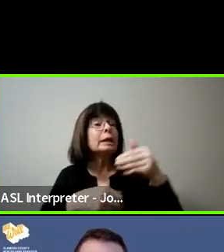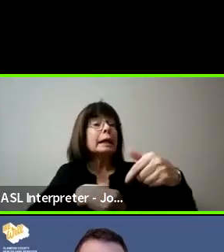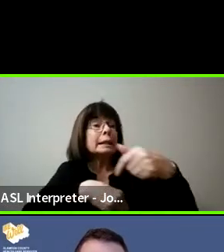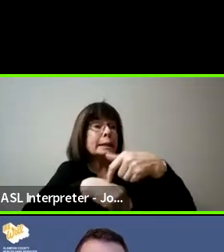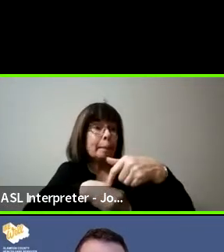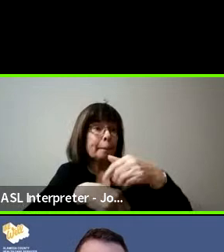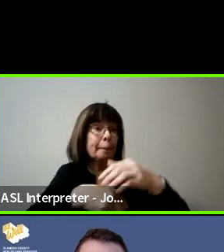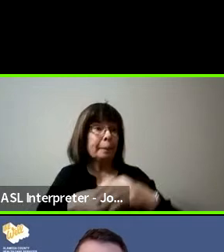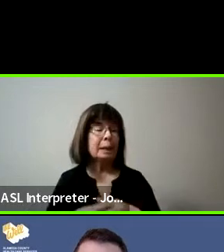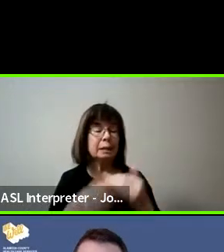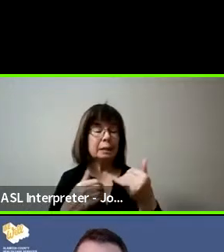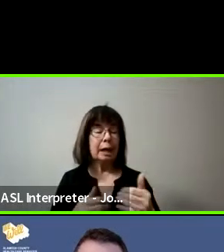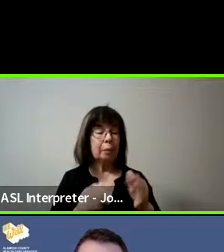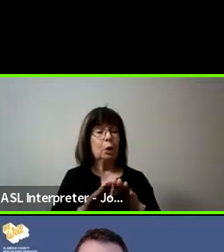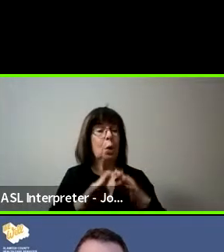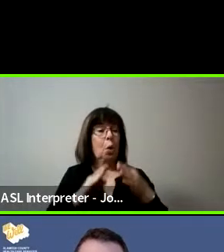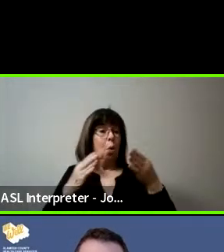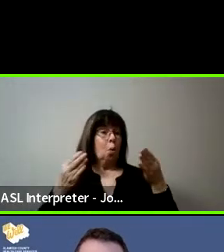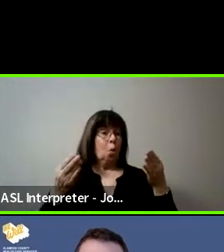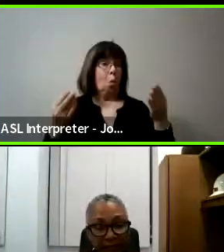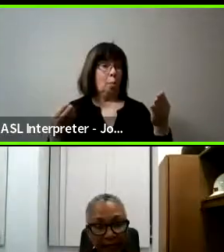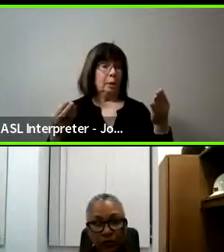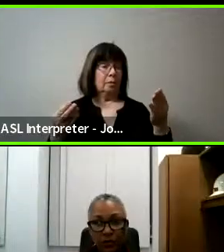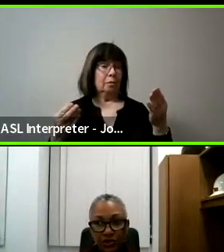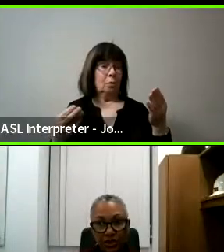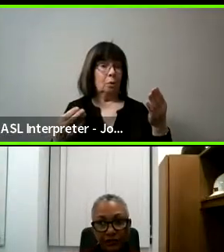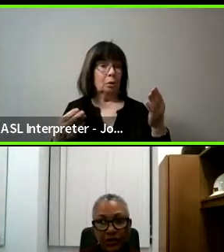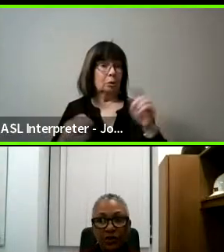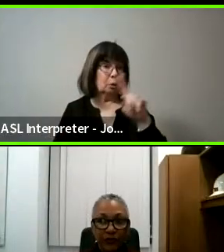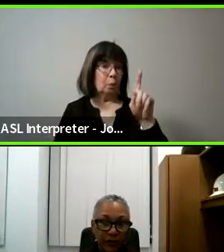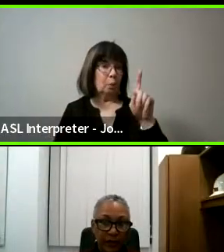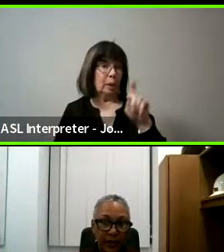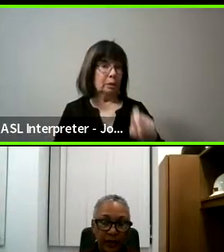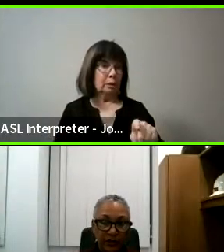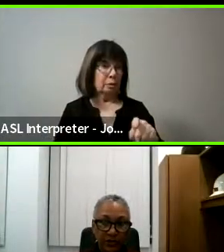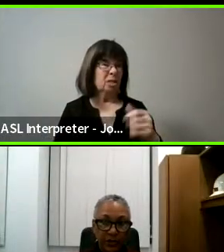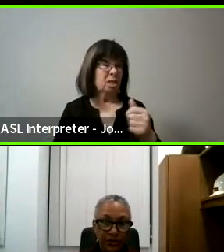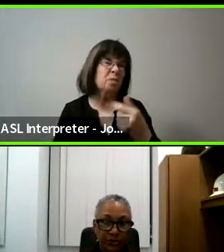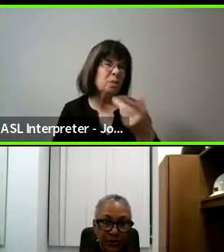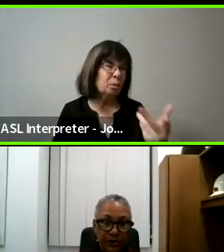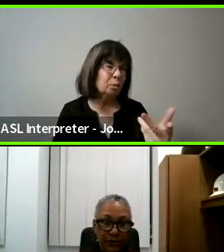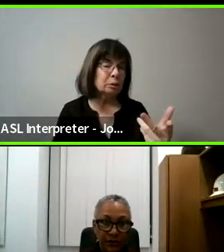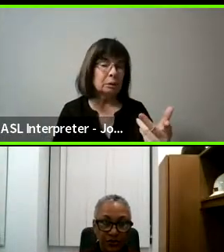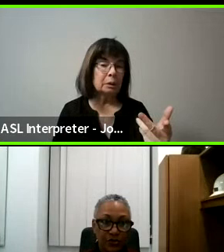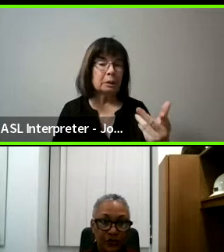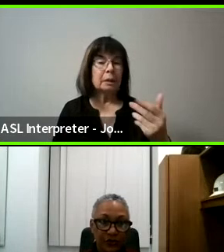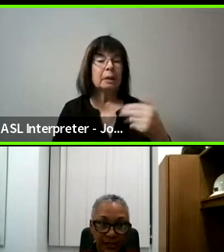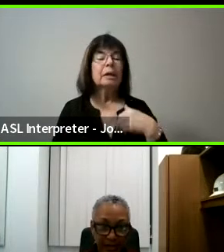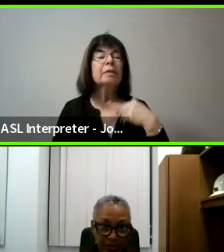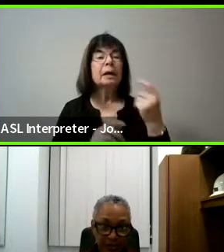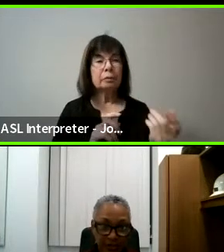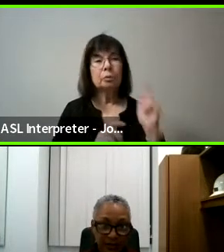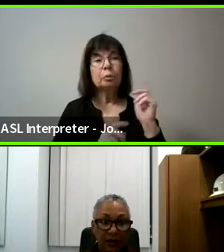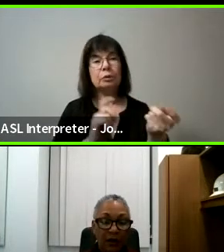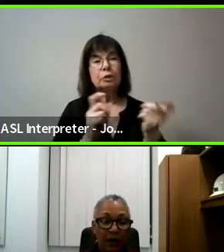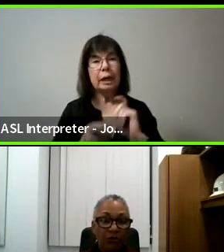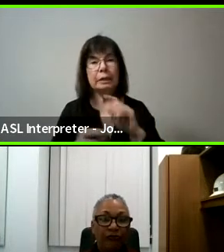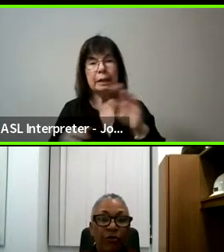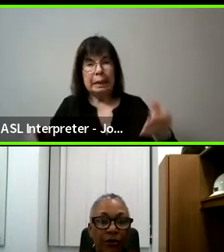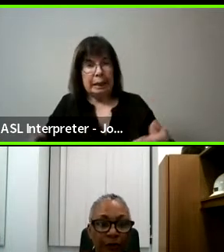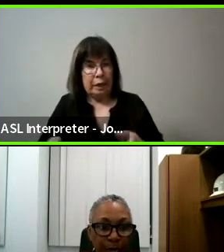so we're going to open it up for a few questions, and then we'll shift over and introduce social services